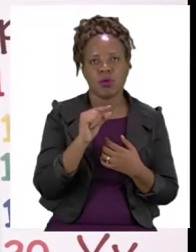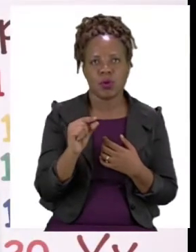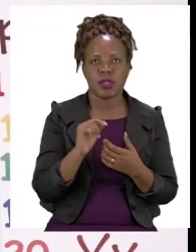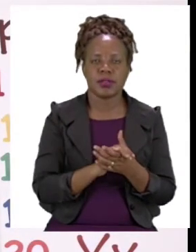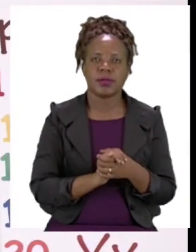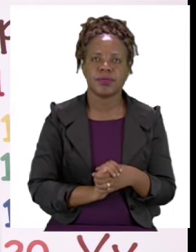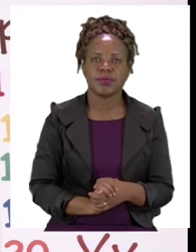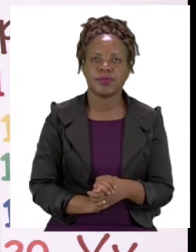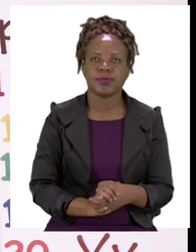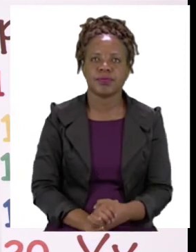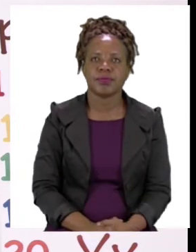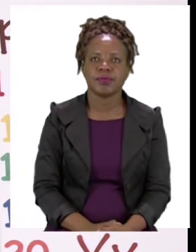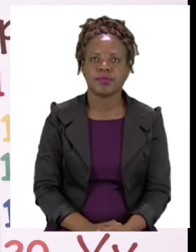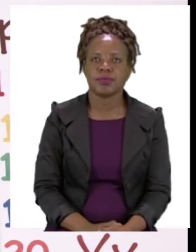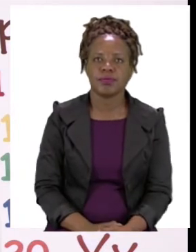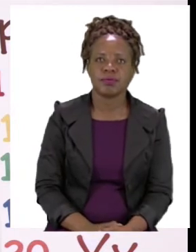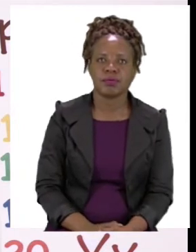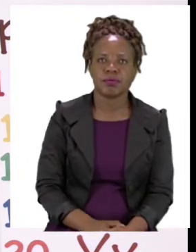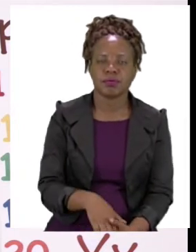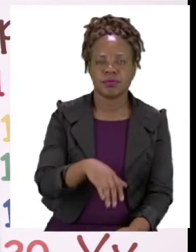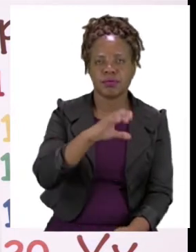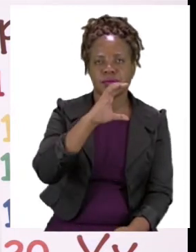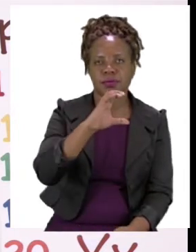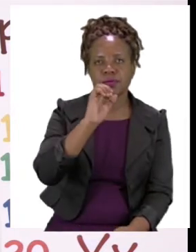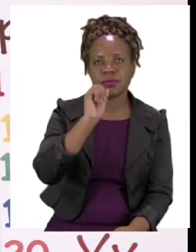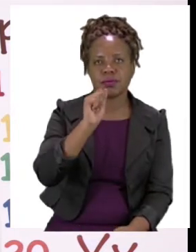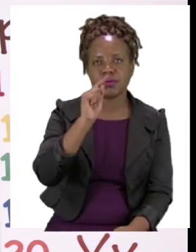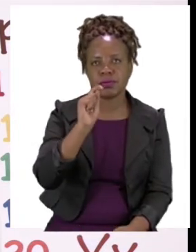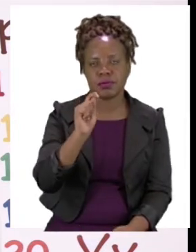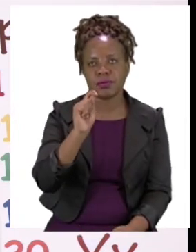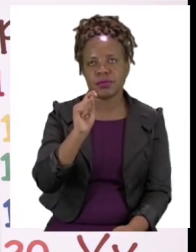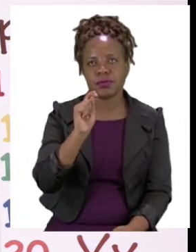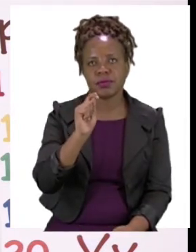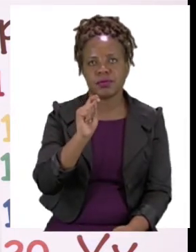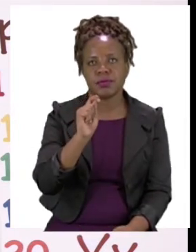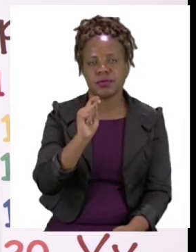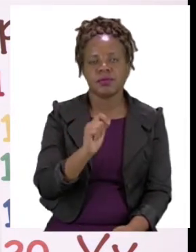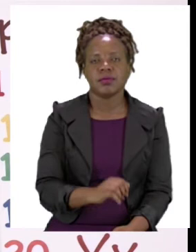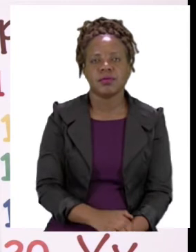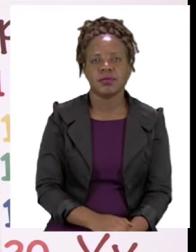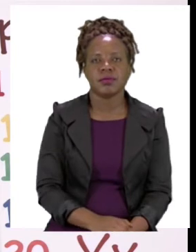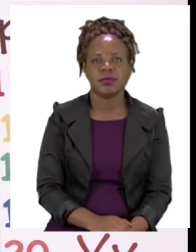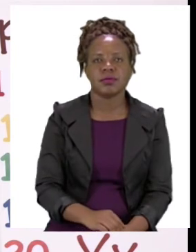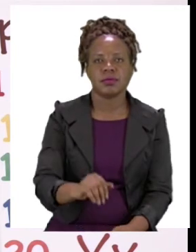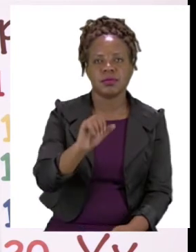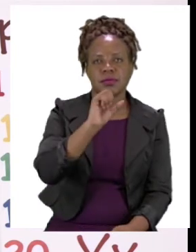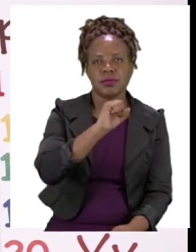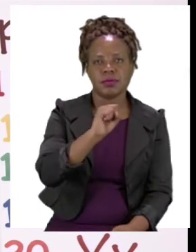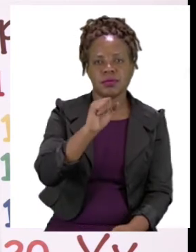together. The first word is cat. The next one,